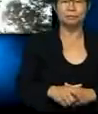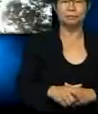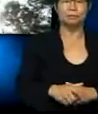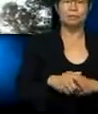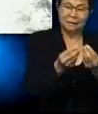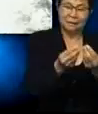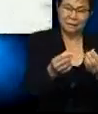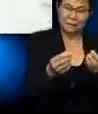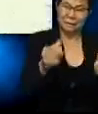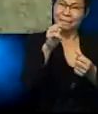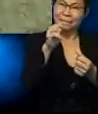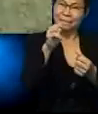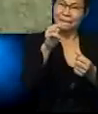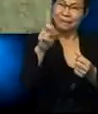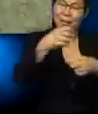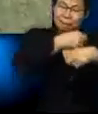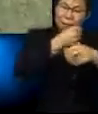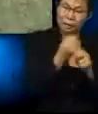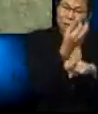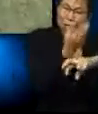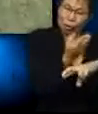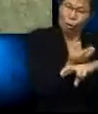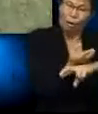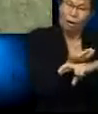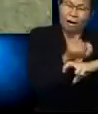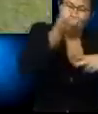The sun makes the rock hard.